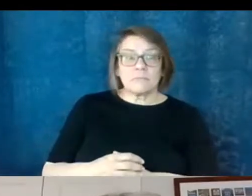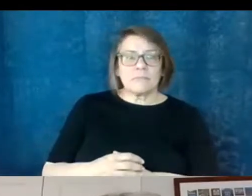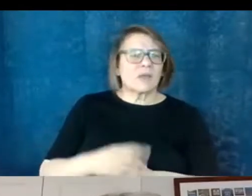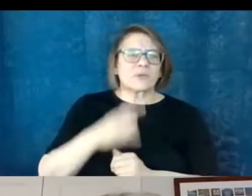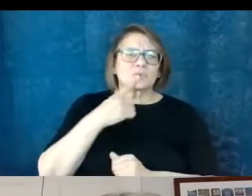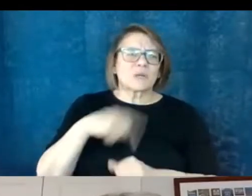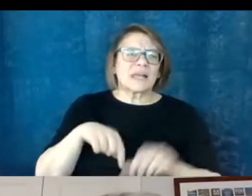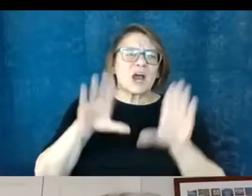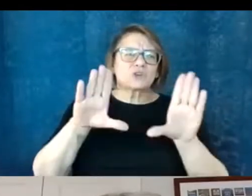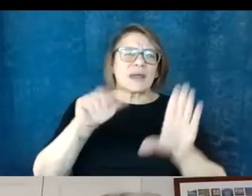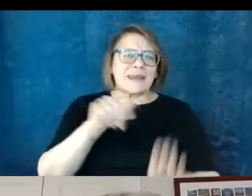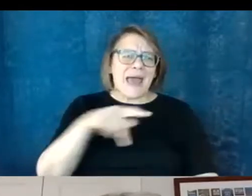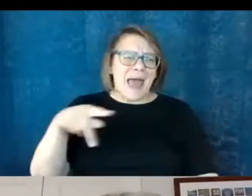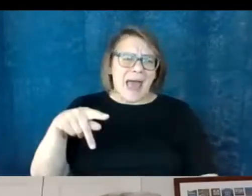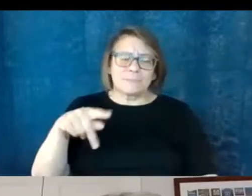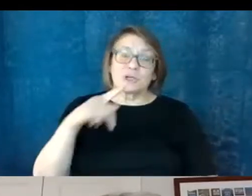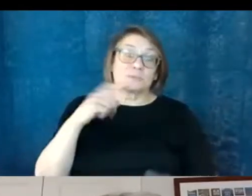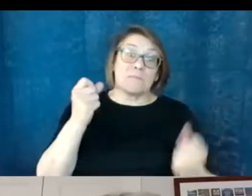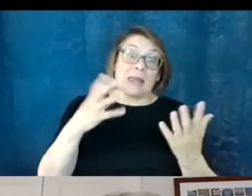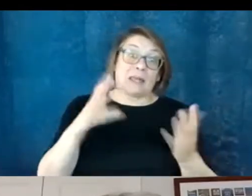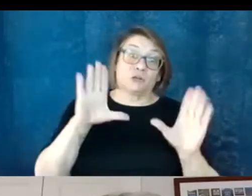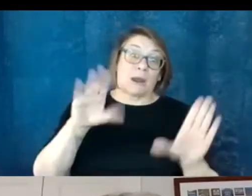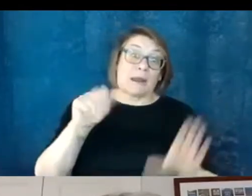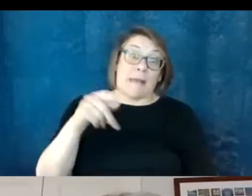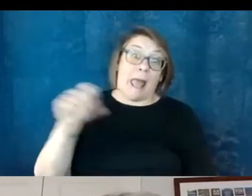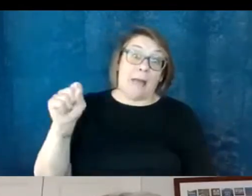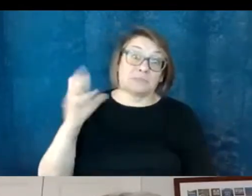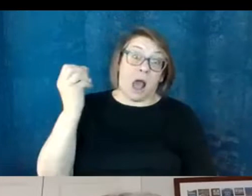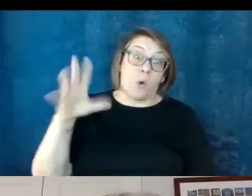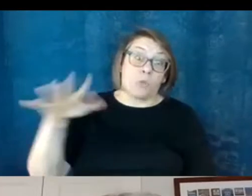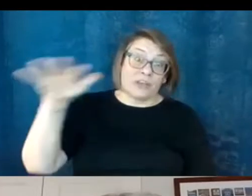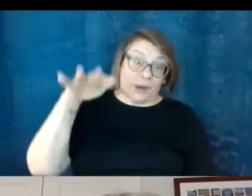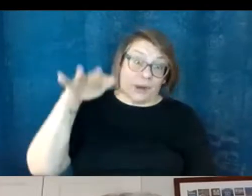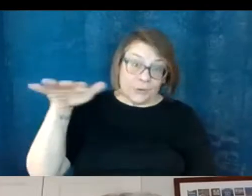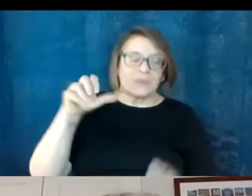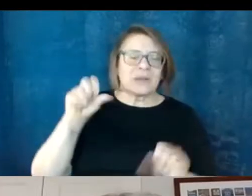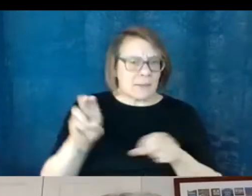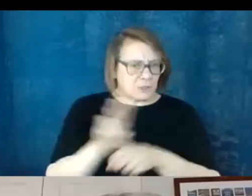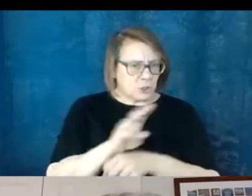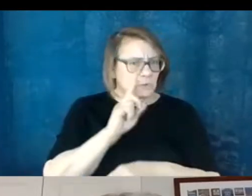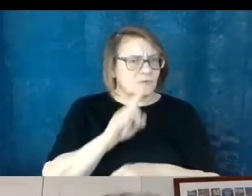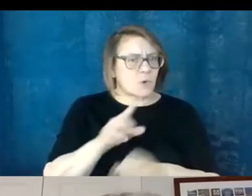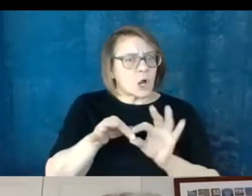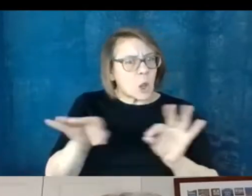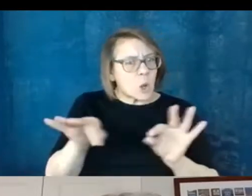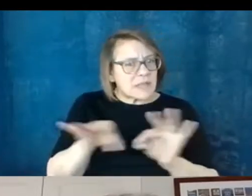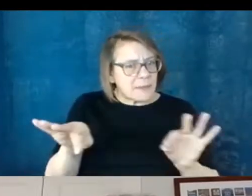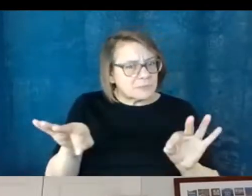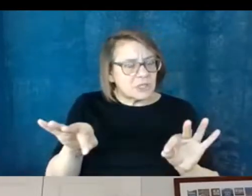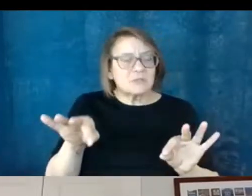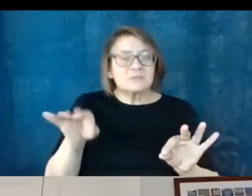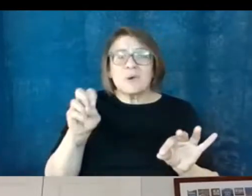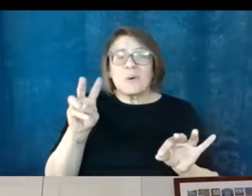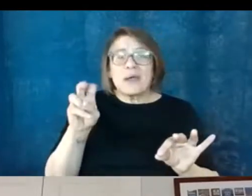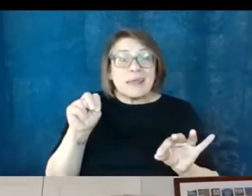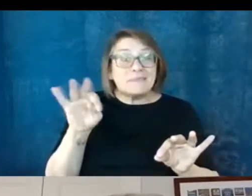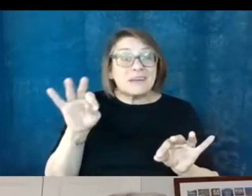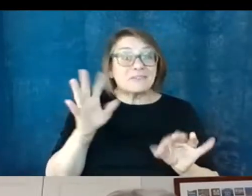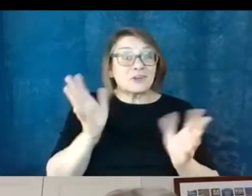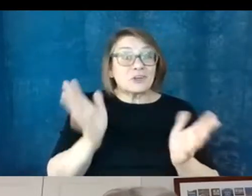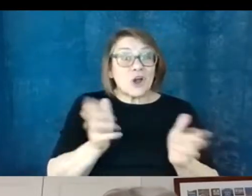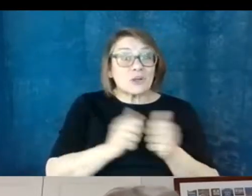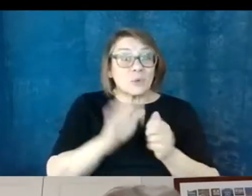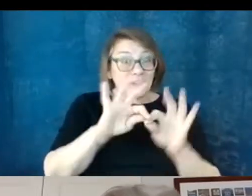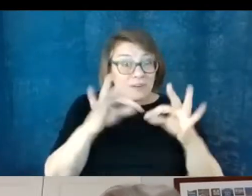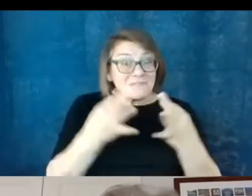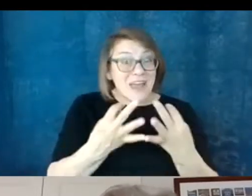great apps out there actually that can be used for closed captioning. So even as you're talking to your